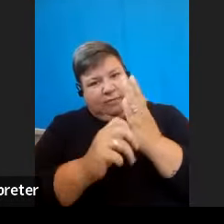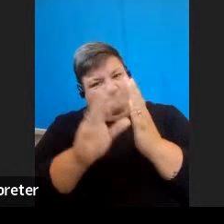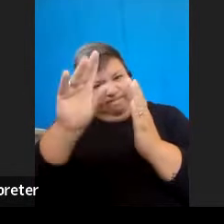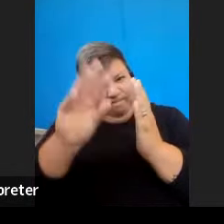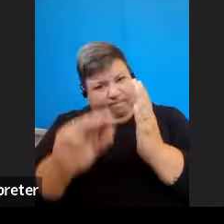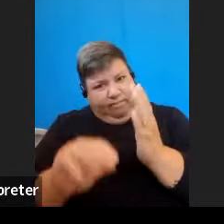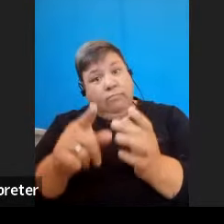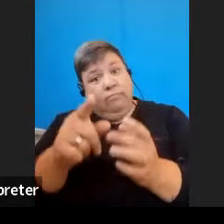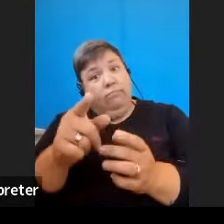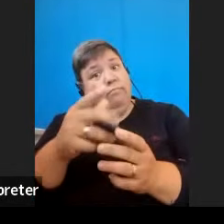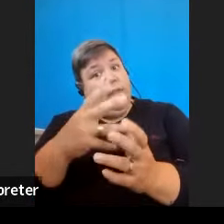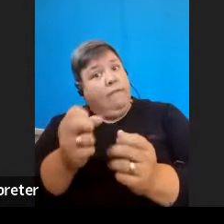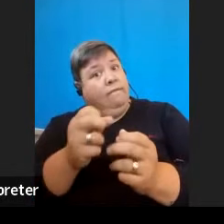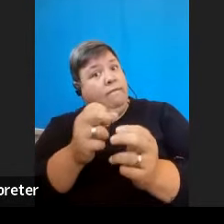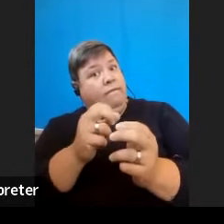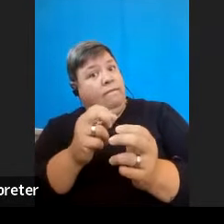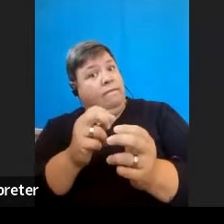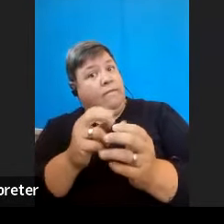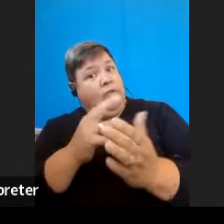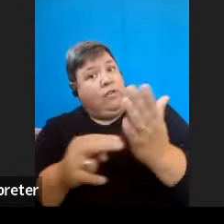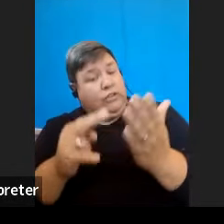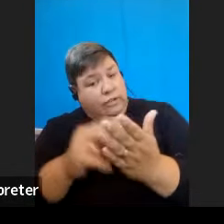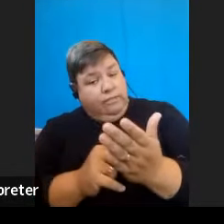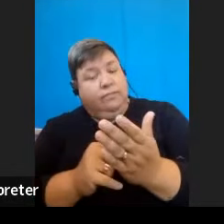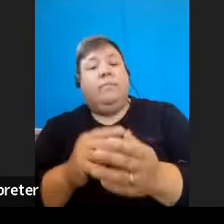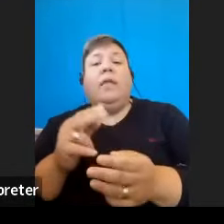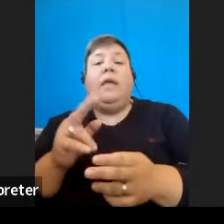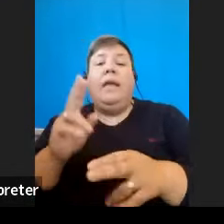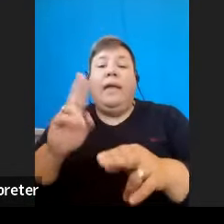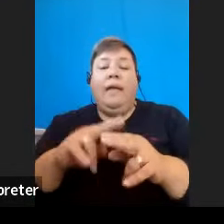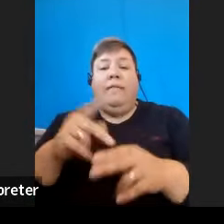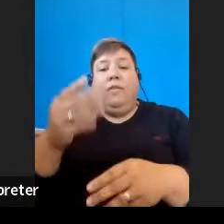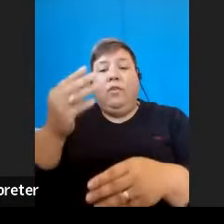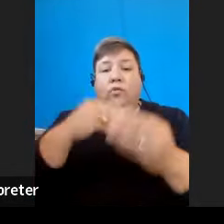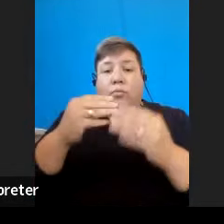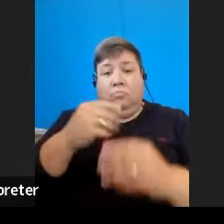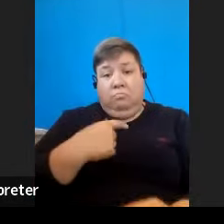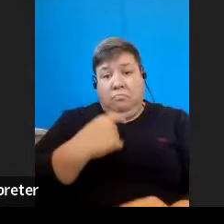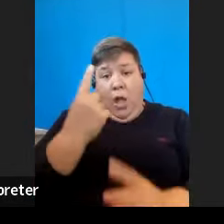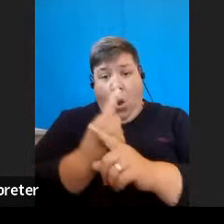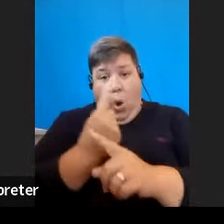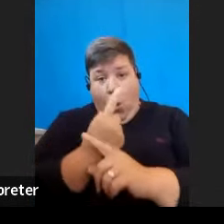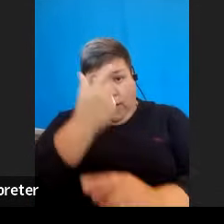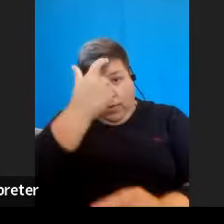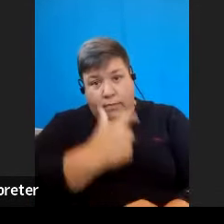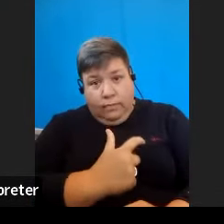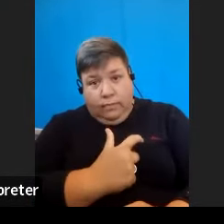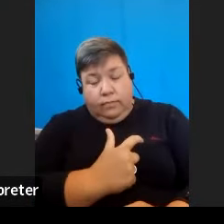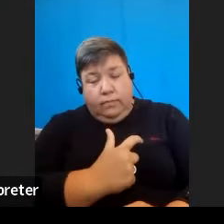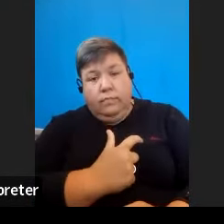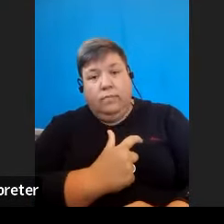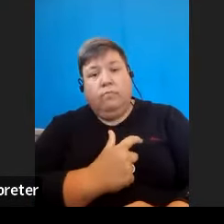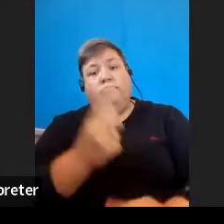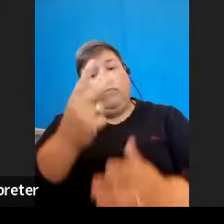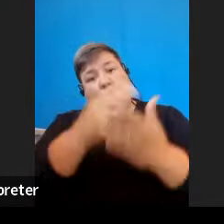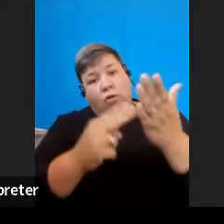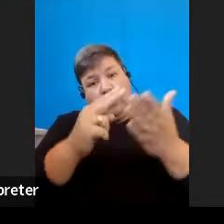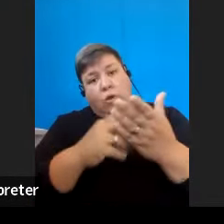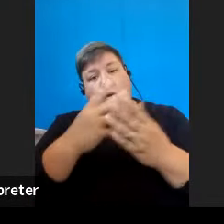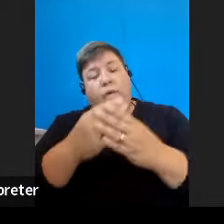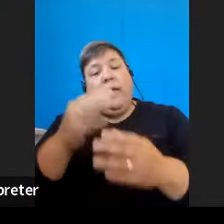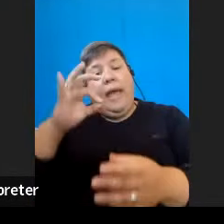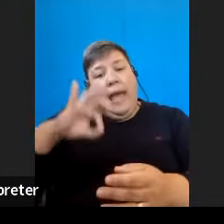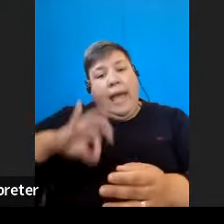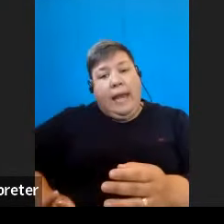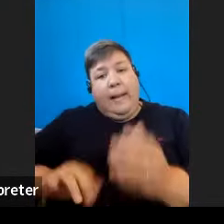to register. Like if you are trading as an individual, you will register for income tax.